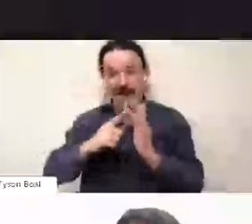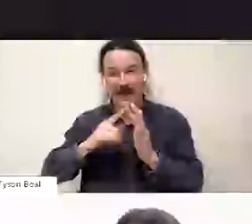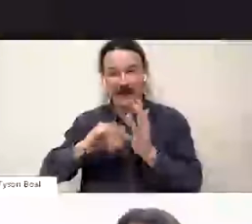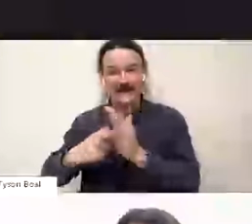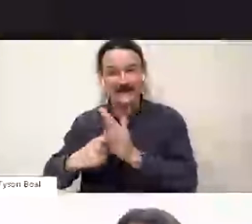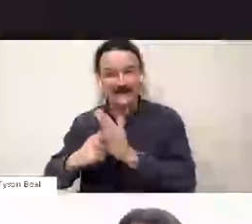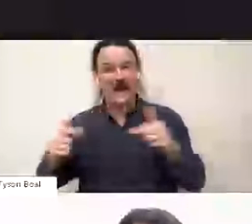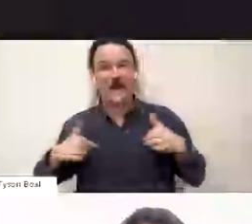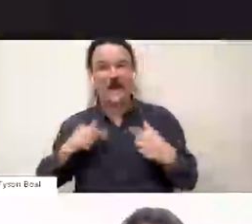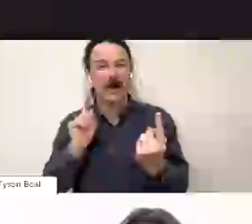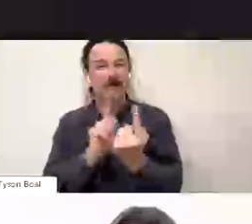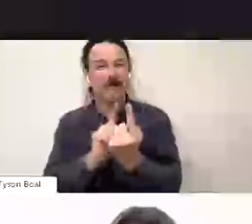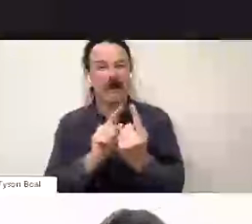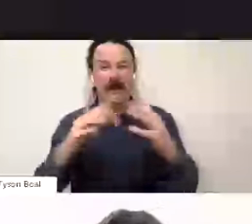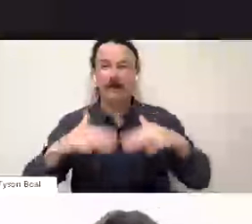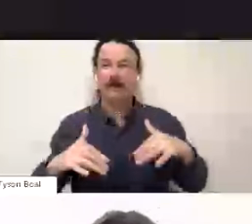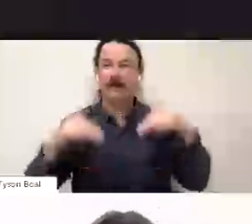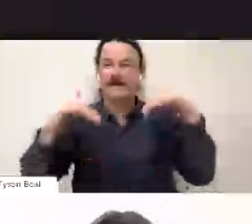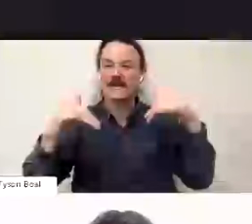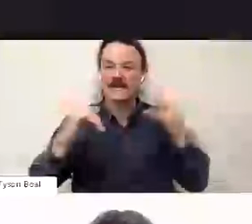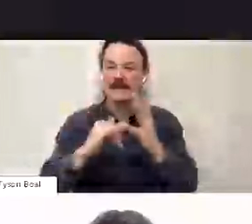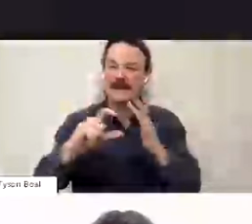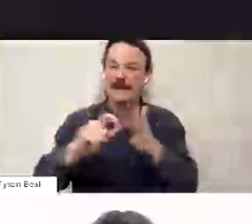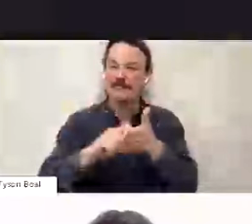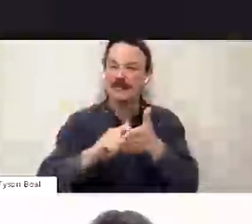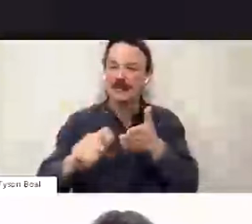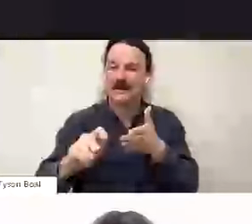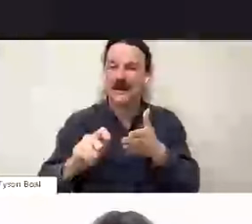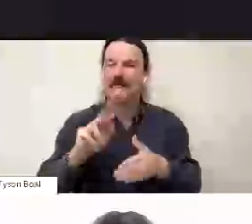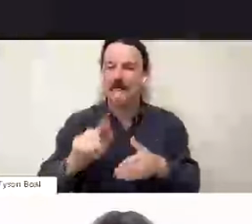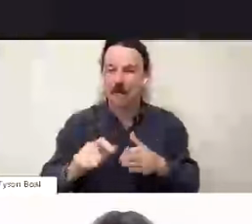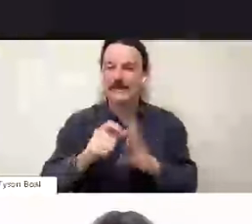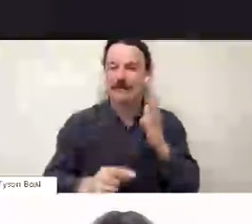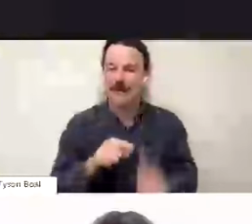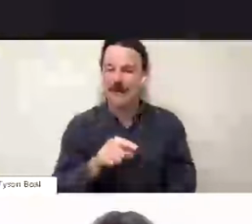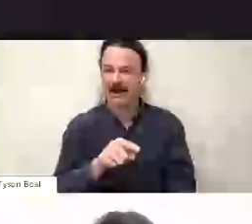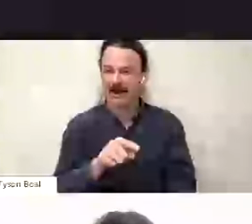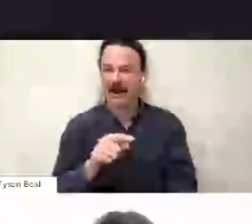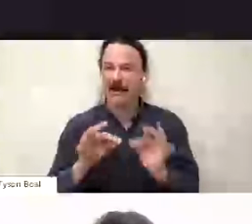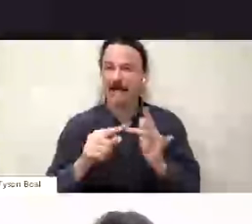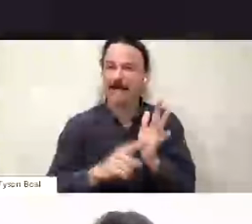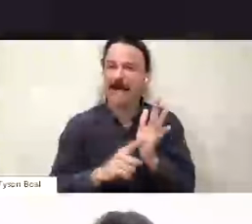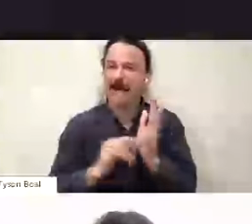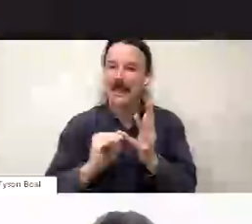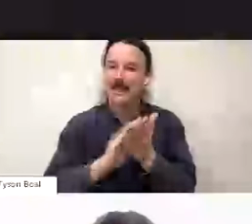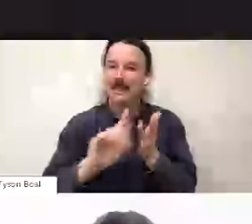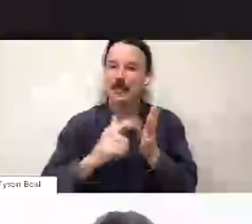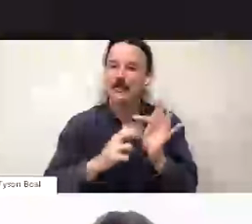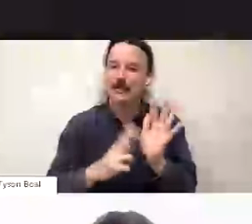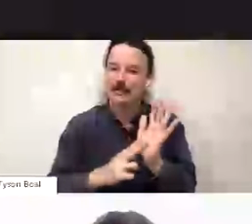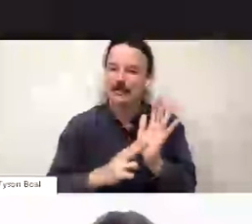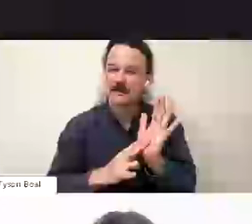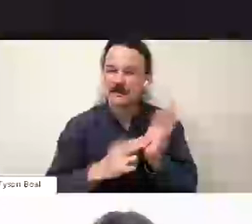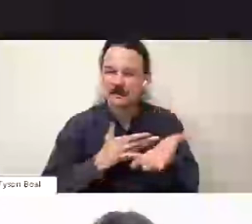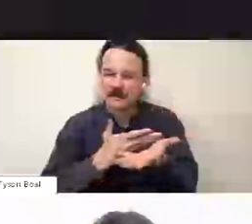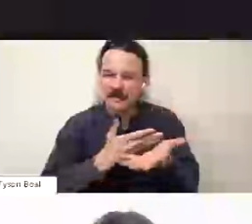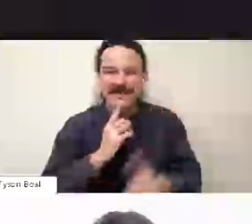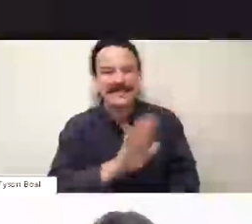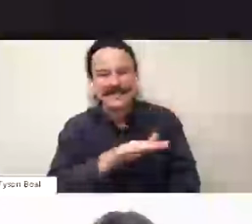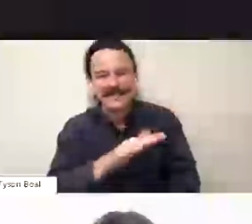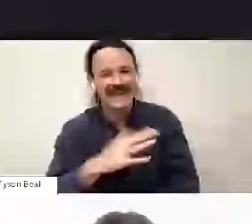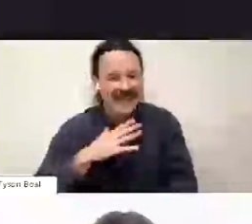for Disability, Bill Shorten, and talked with him about the need to get a national body going.